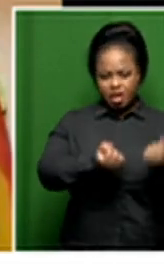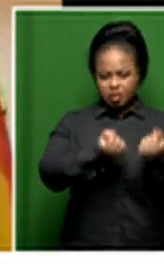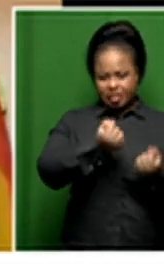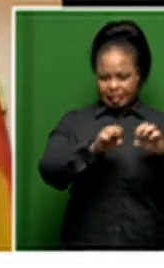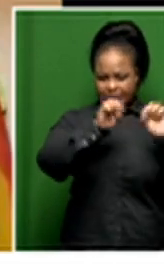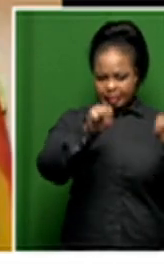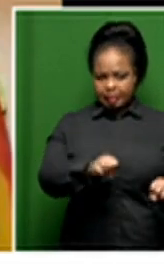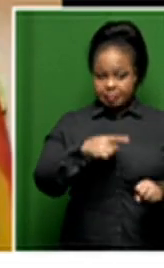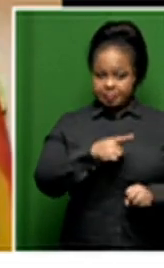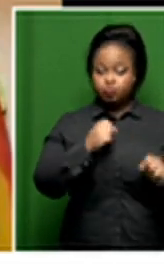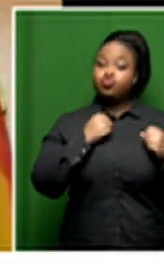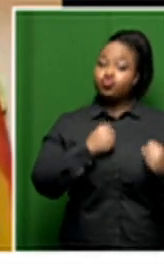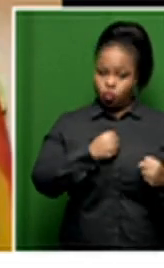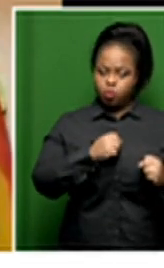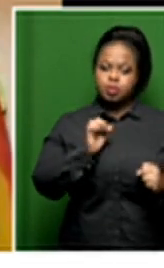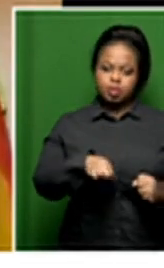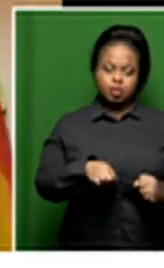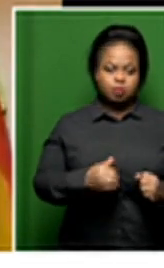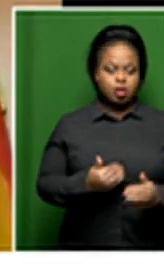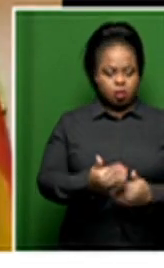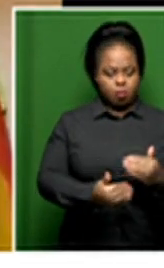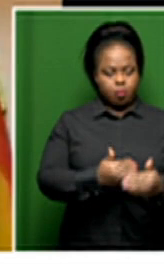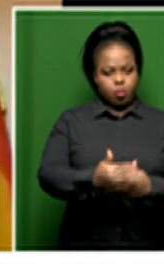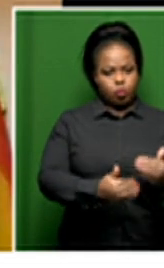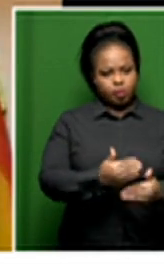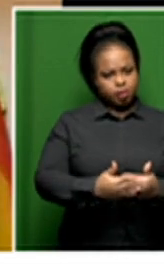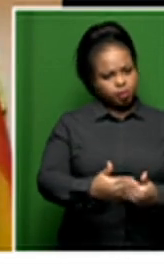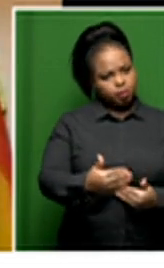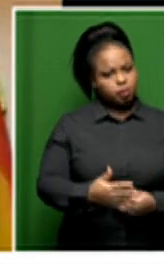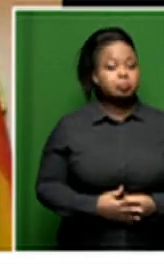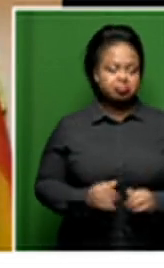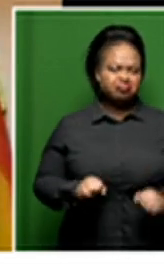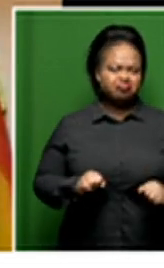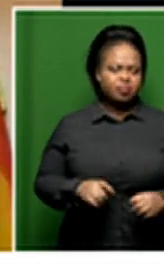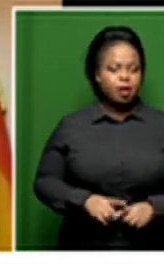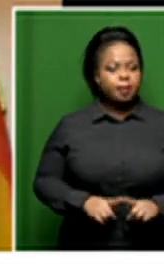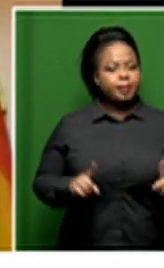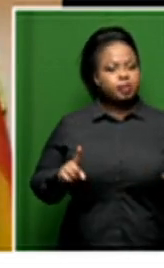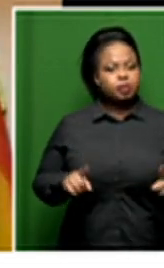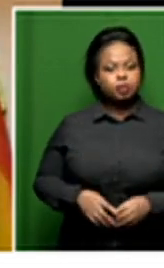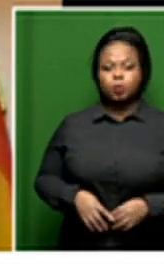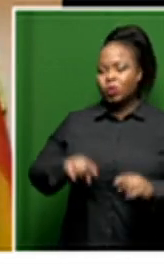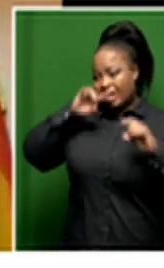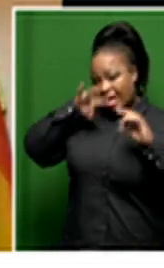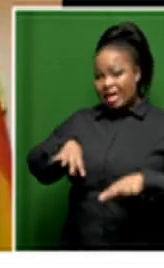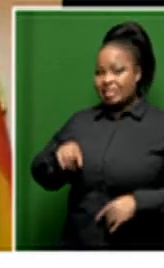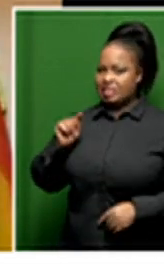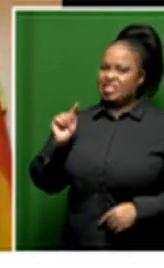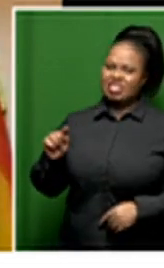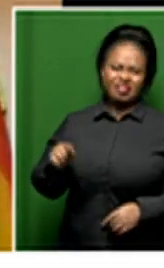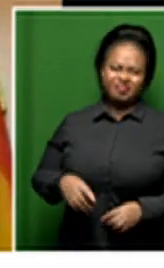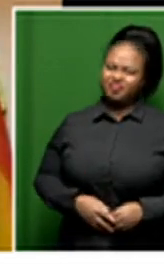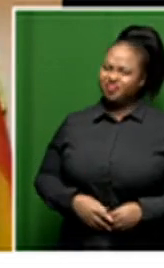own very strong, the procedure itself, it's quite strong. But the hate element is what is